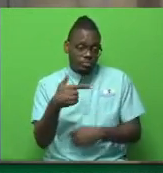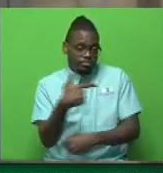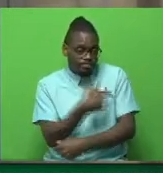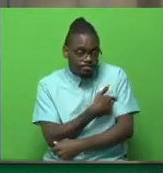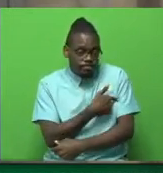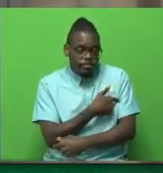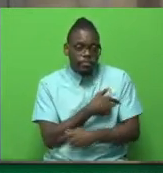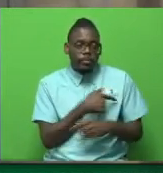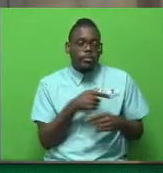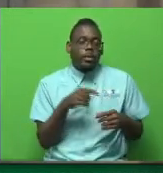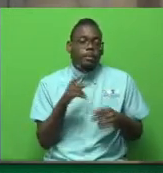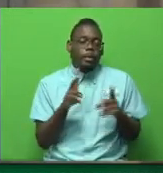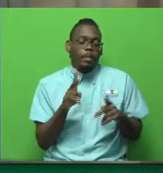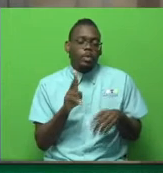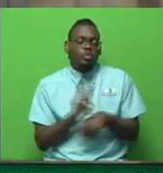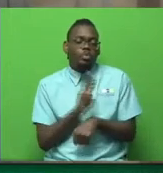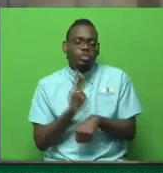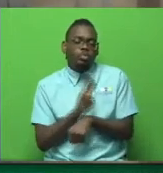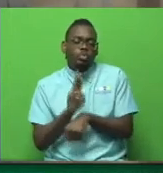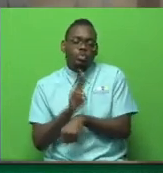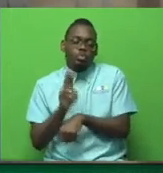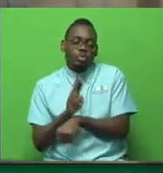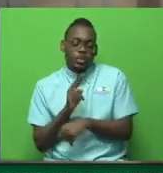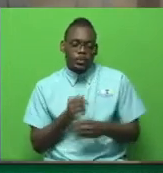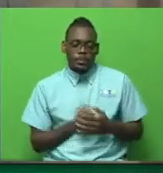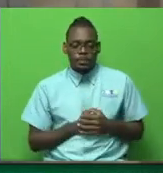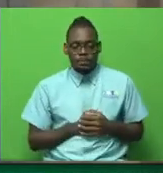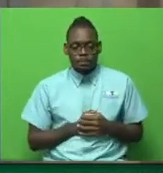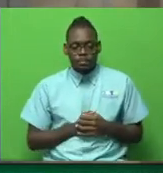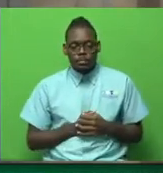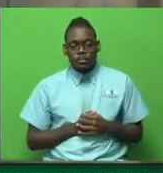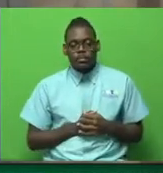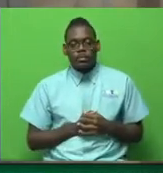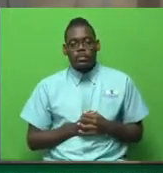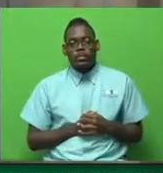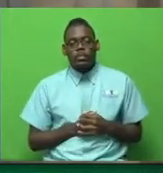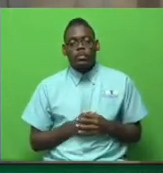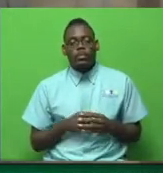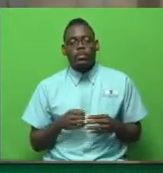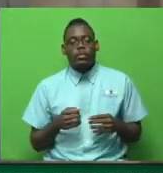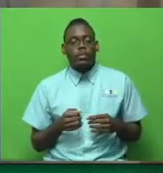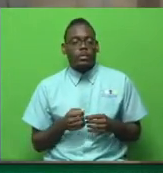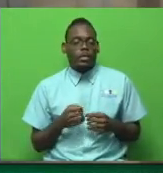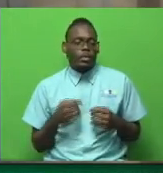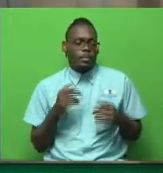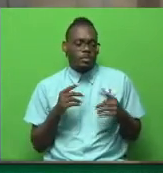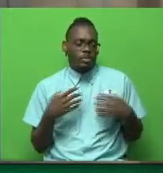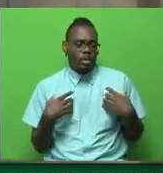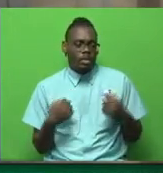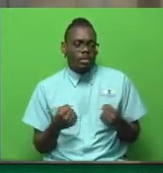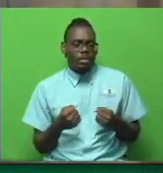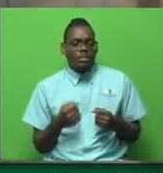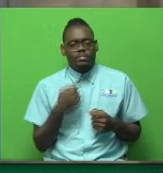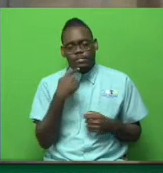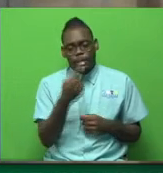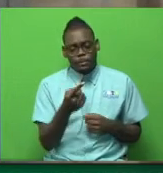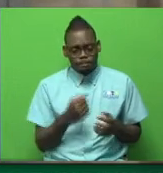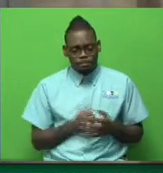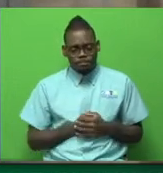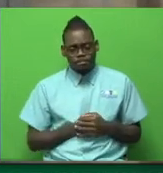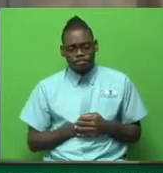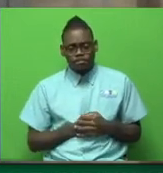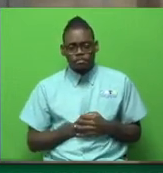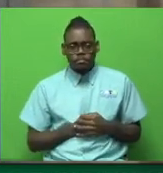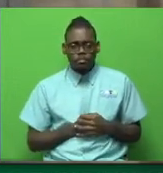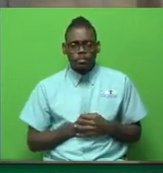persons with regards to what the minister of Health had said about um former member of parliament Dr